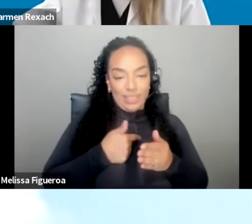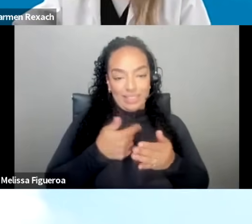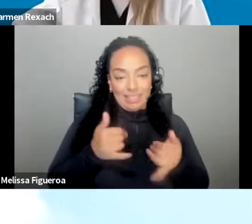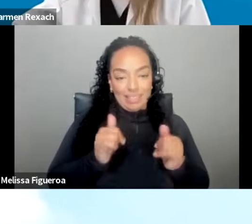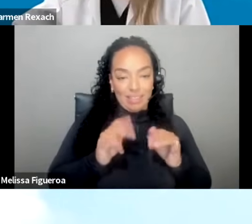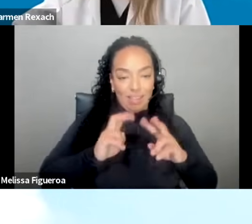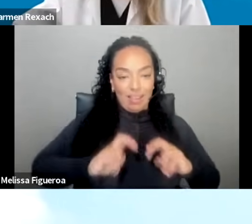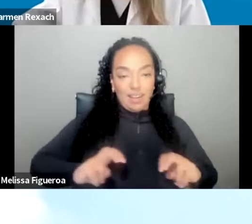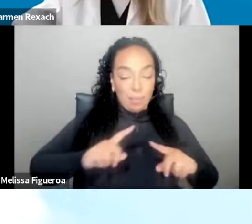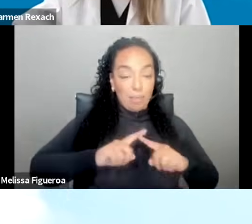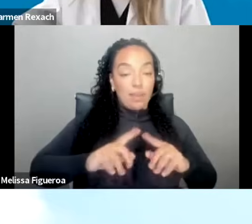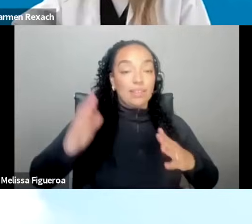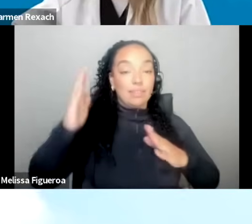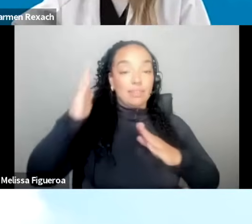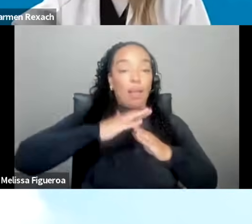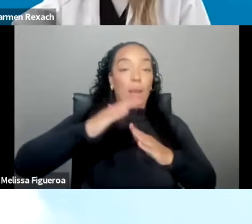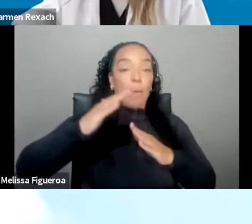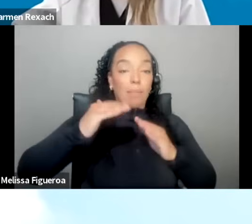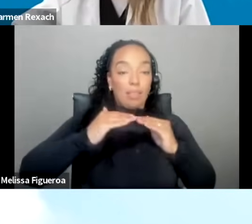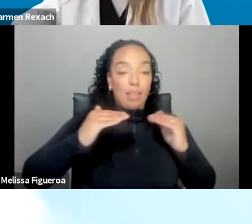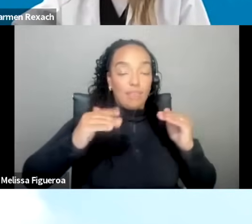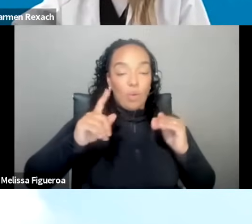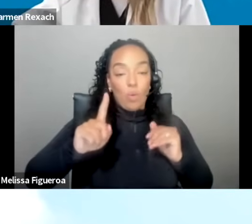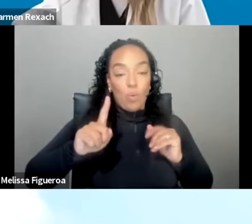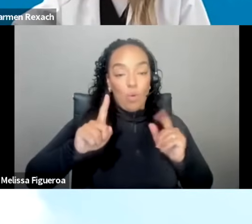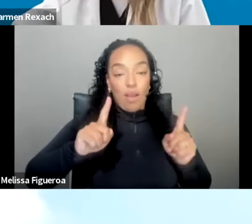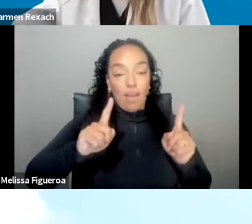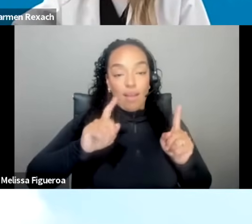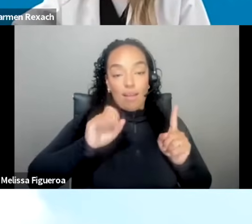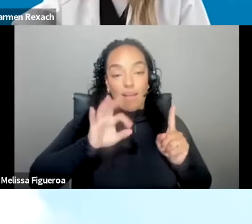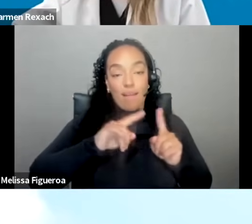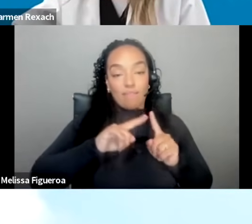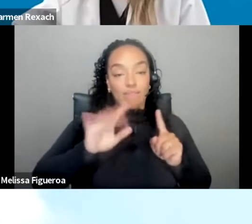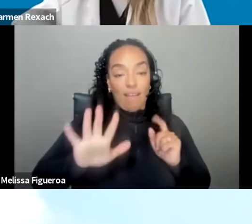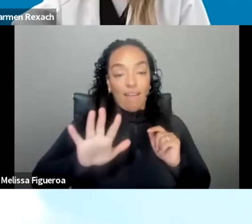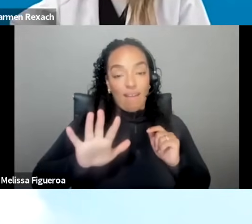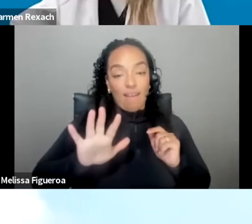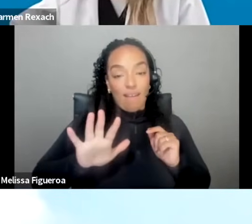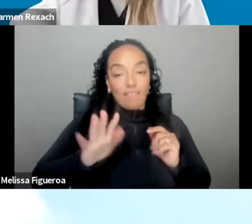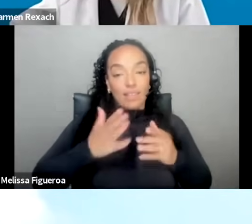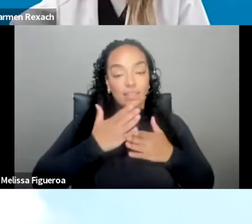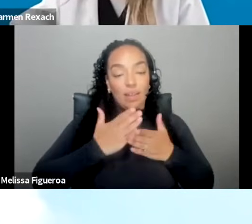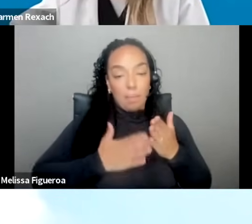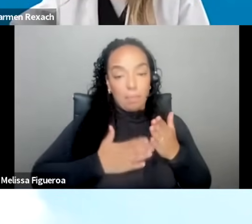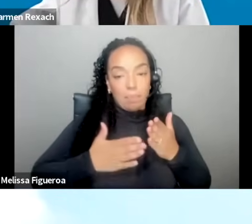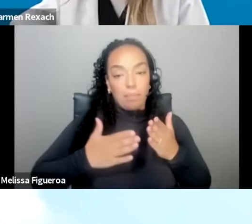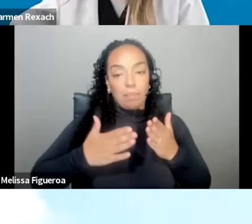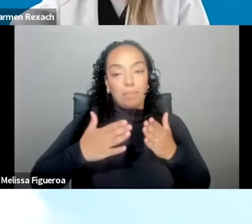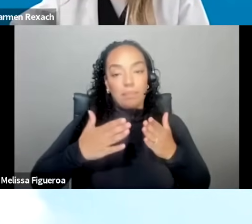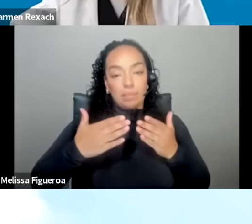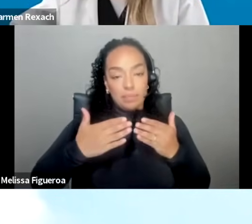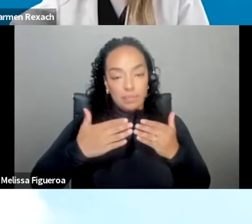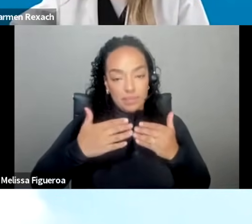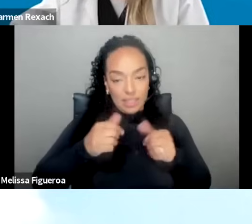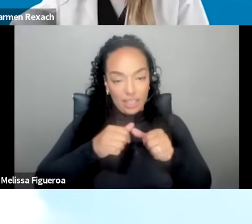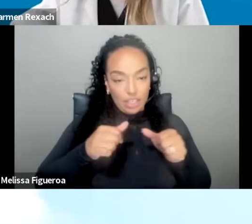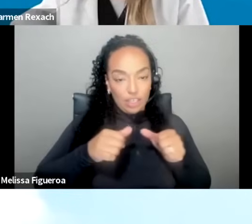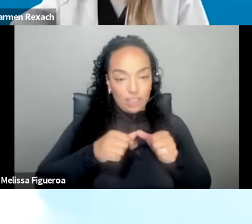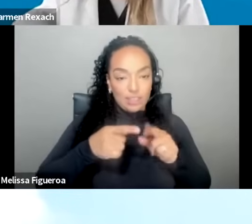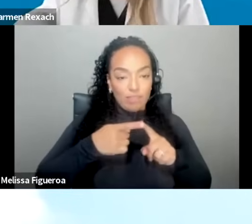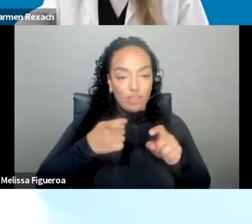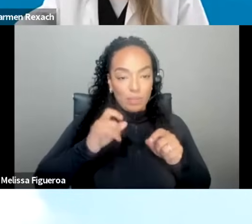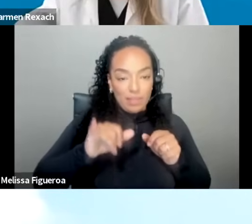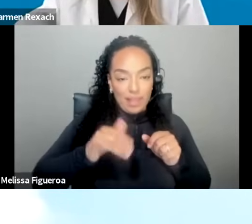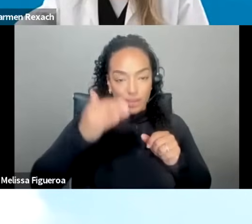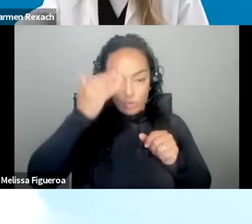at a top level, it looks like about 1 in 5 samples, maybe with some preponderance for areas from known herds.